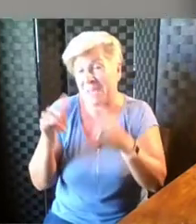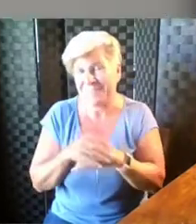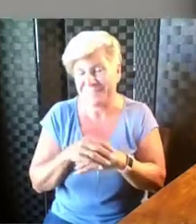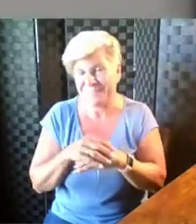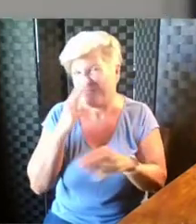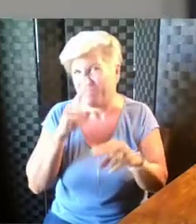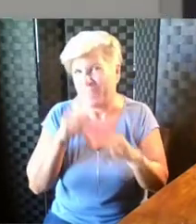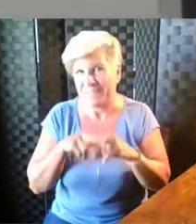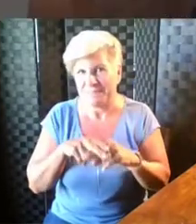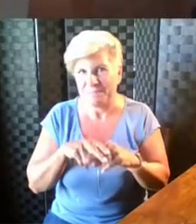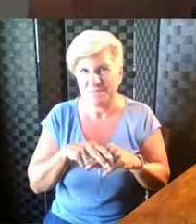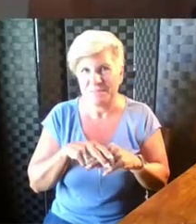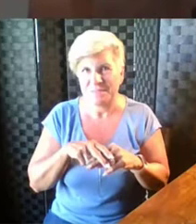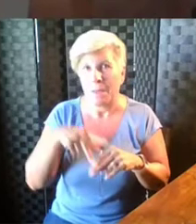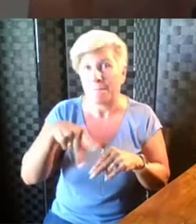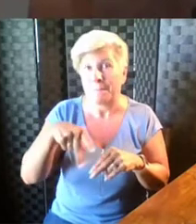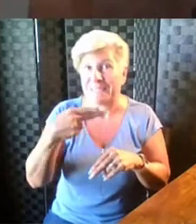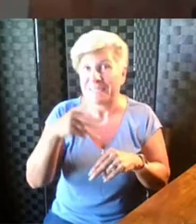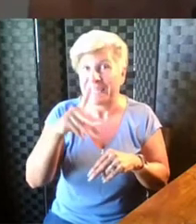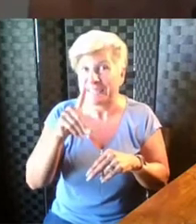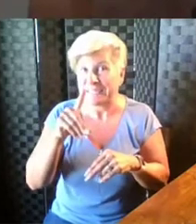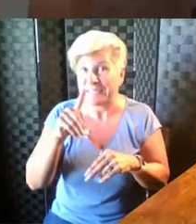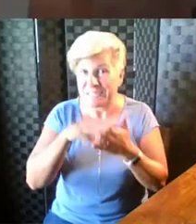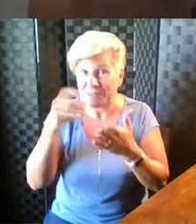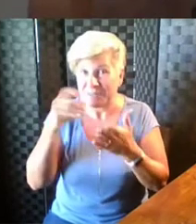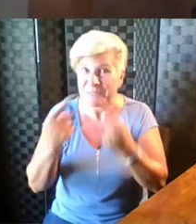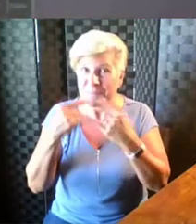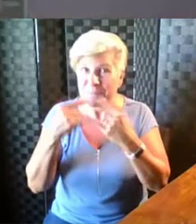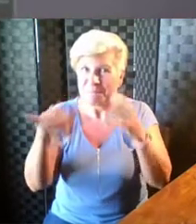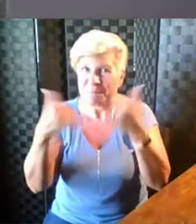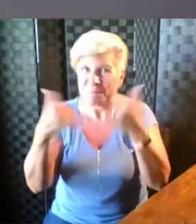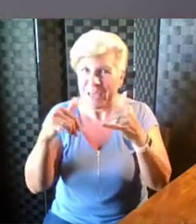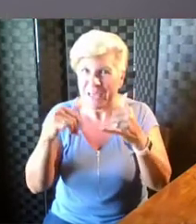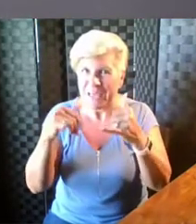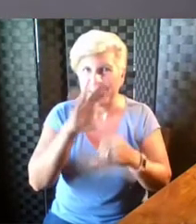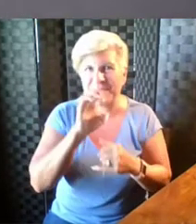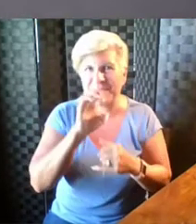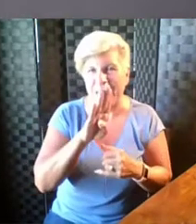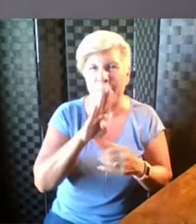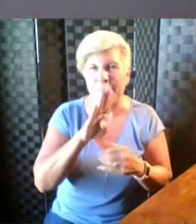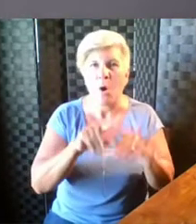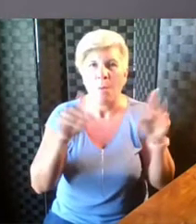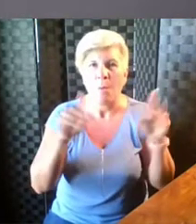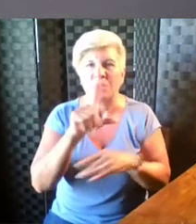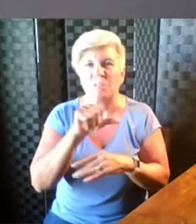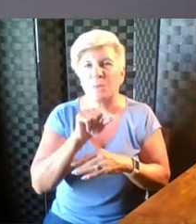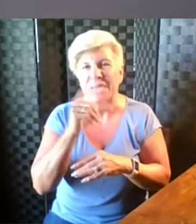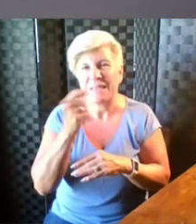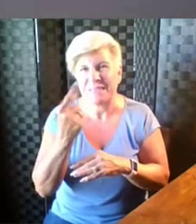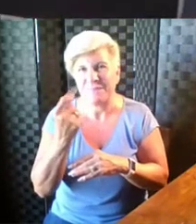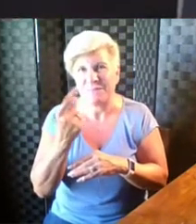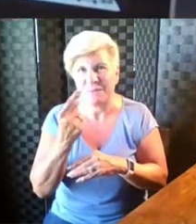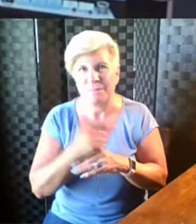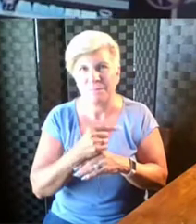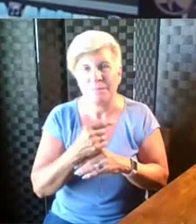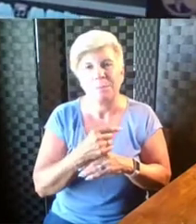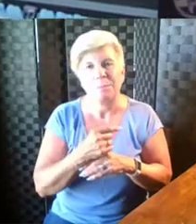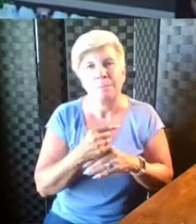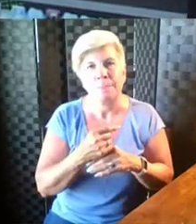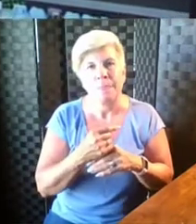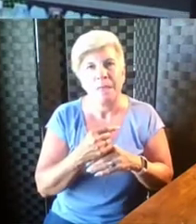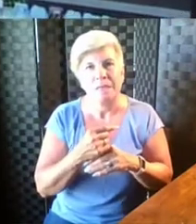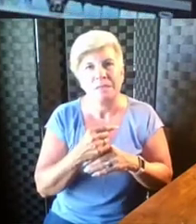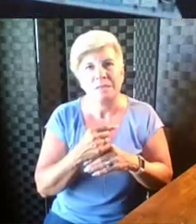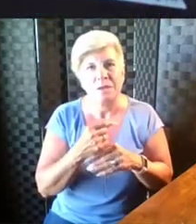This is where PhD students come to play. The lab opened in 2011, marrying function and aesthetics in